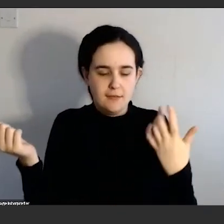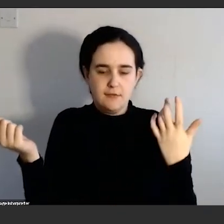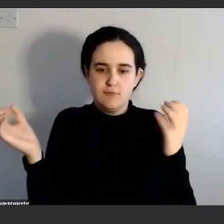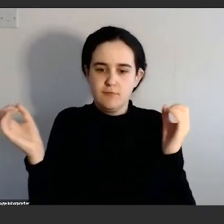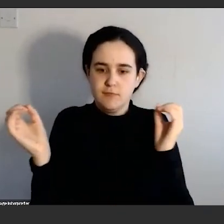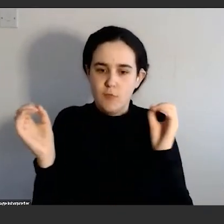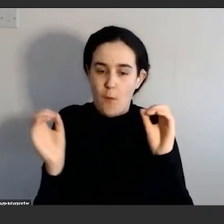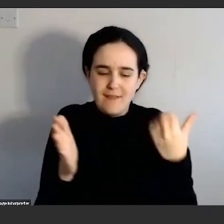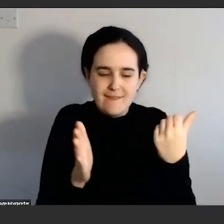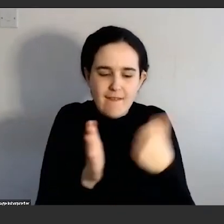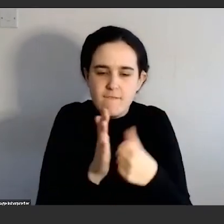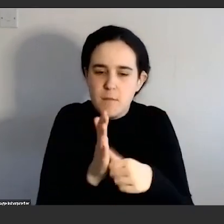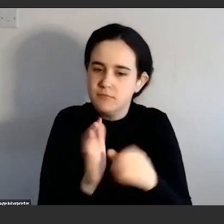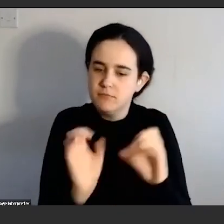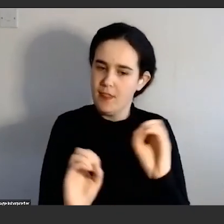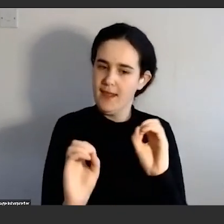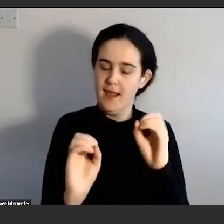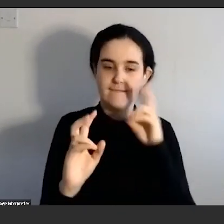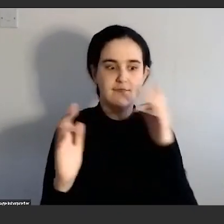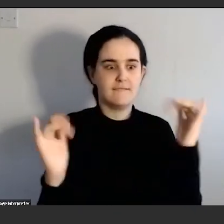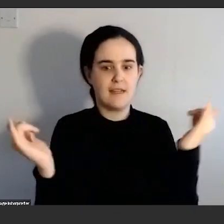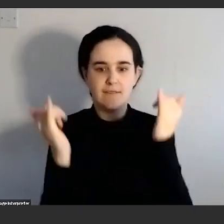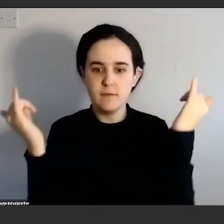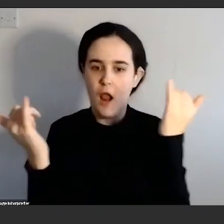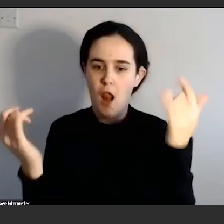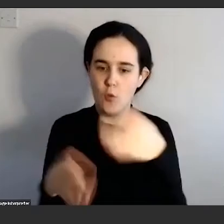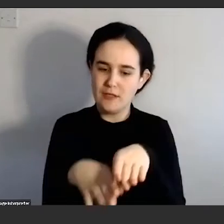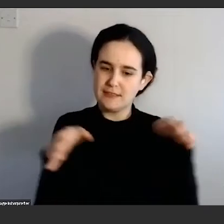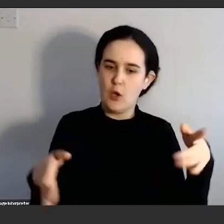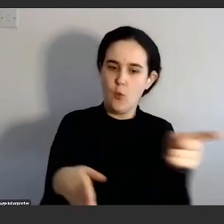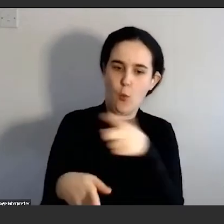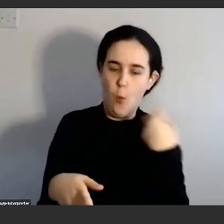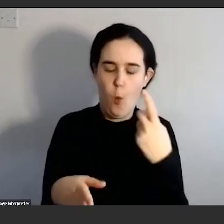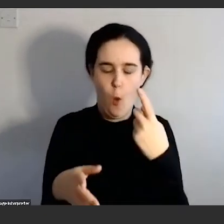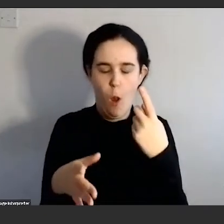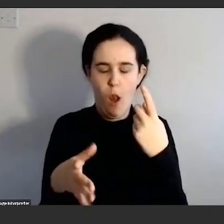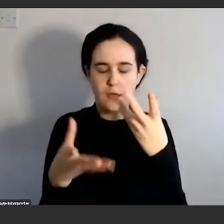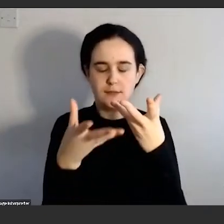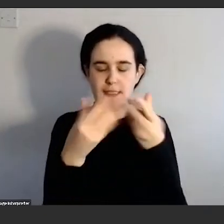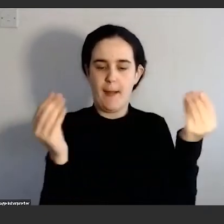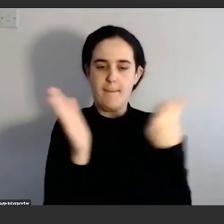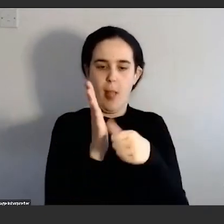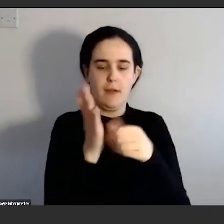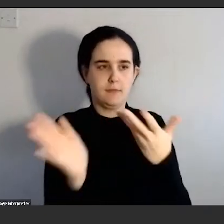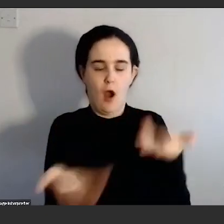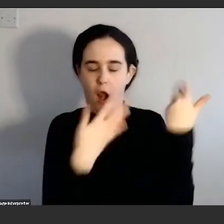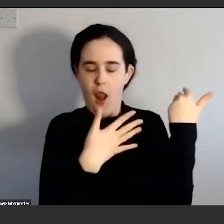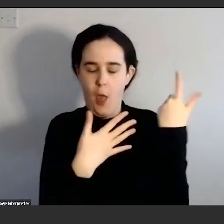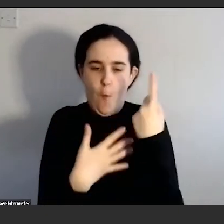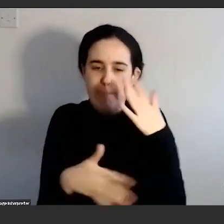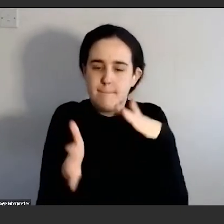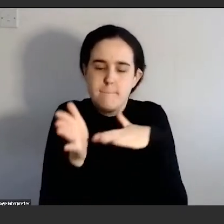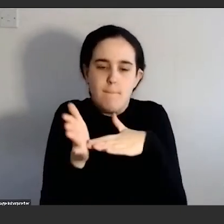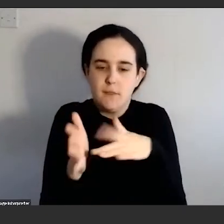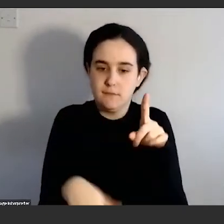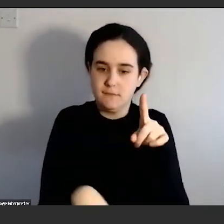far as I'm concerned, disappear. Can you tell us about that moment before they know about you, and in the moment when they hear and they see